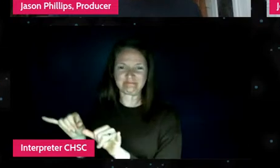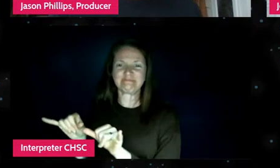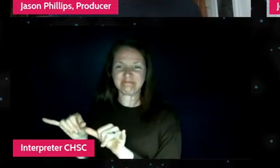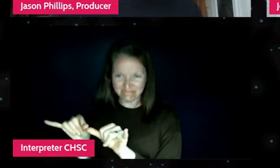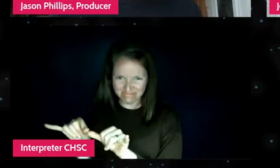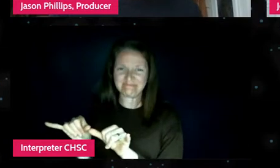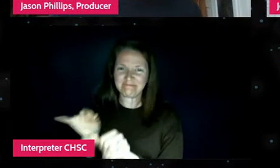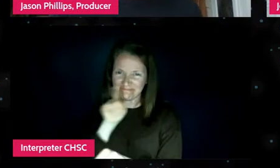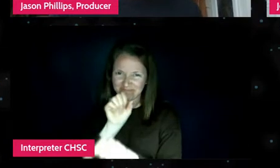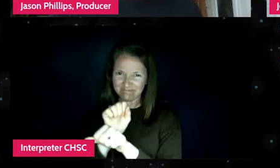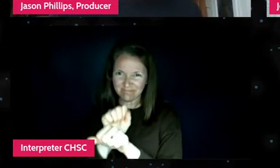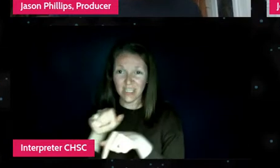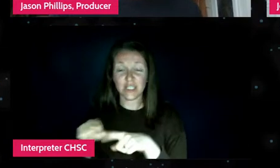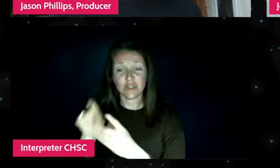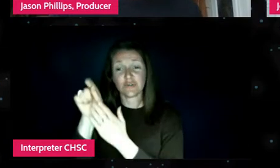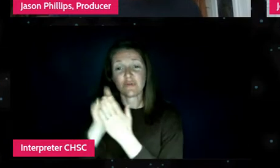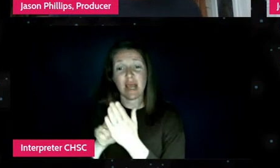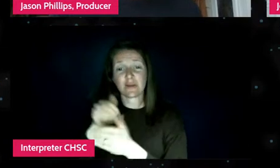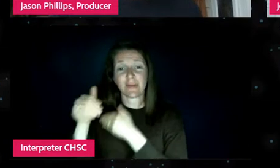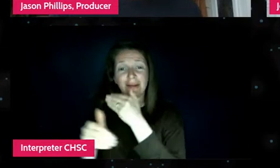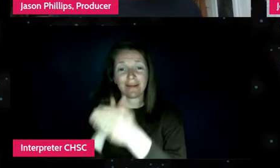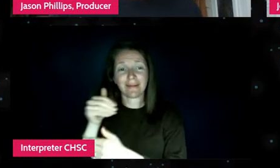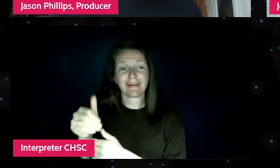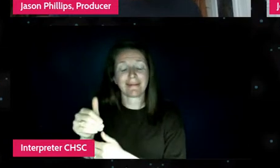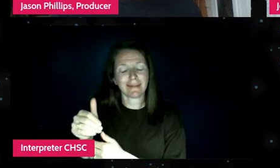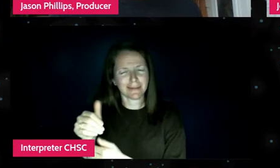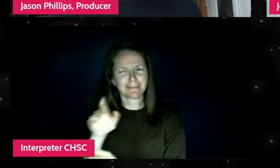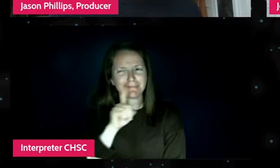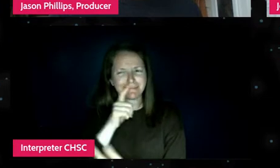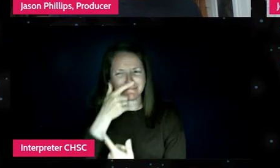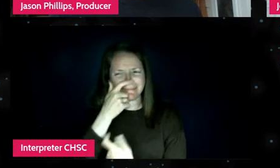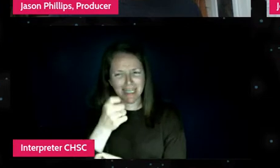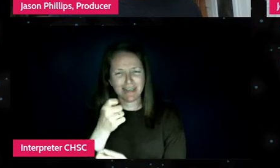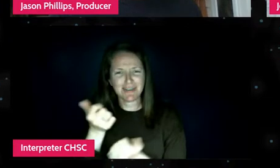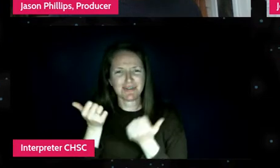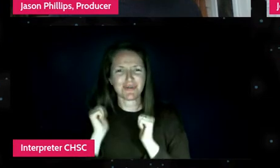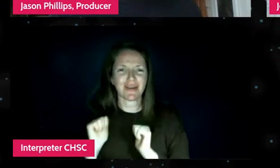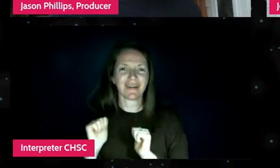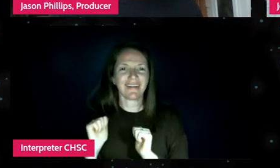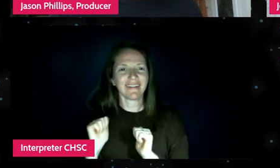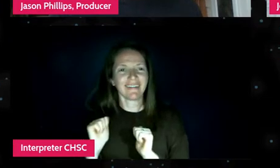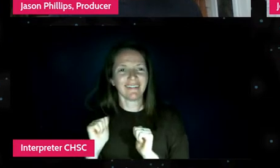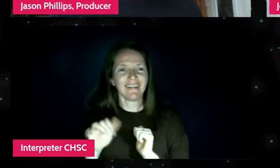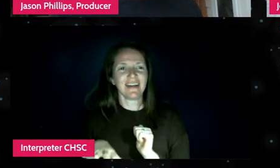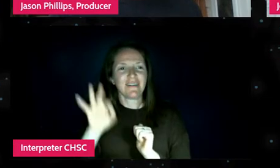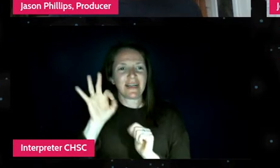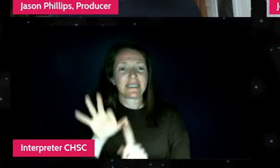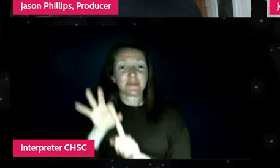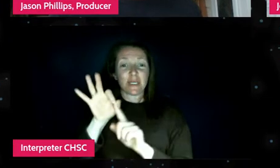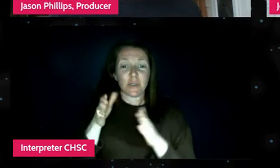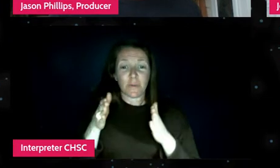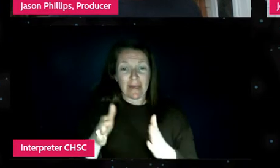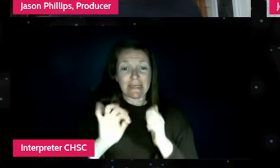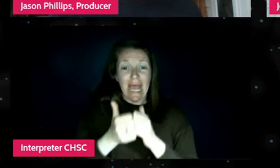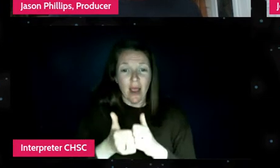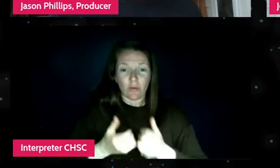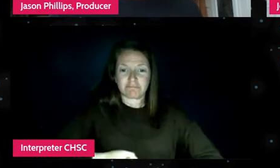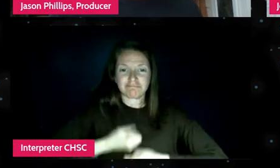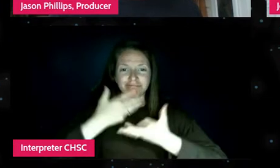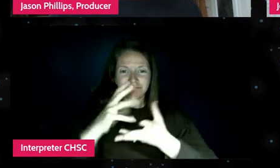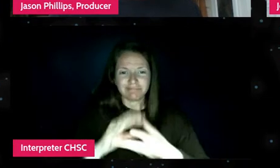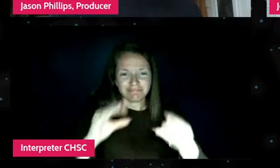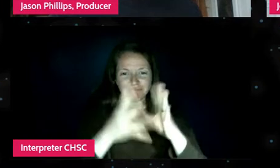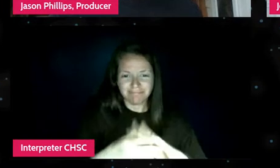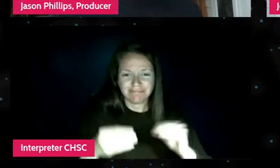think like during the writer's process, it was really interesting, you know, to just try to find unique ways to tell the story for